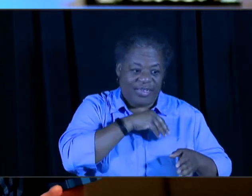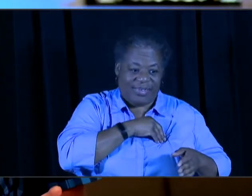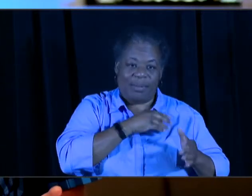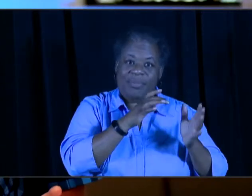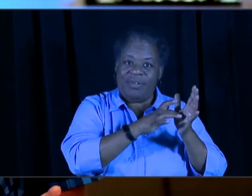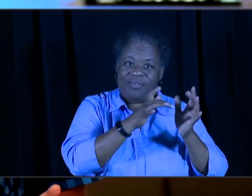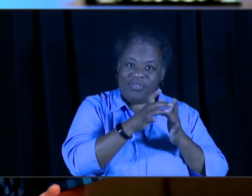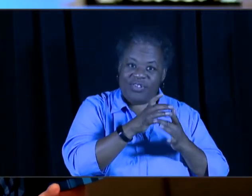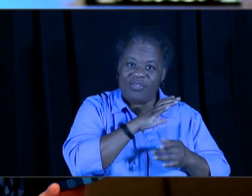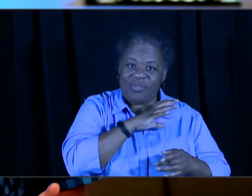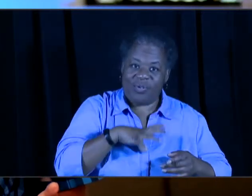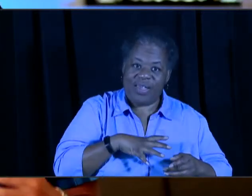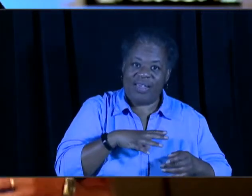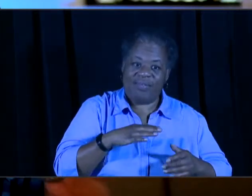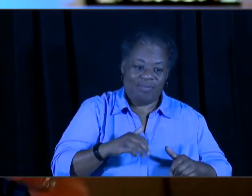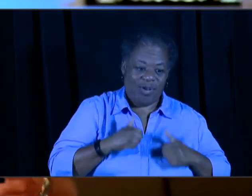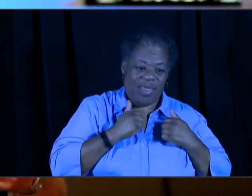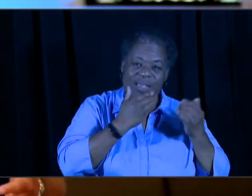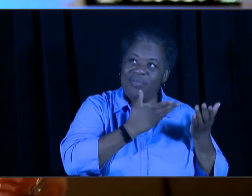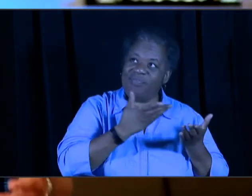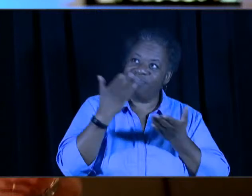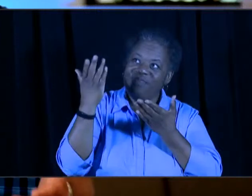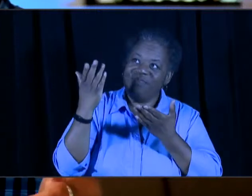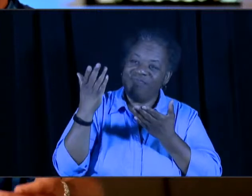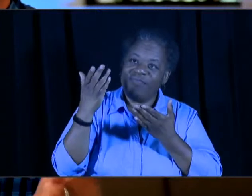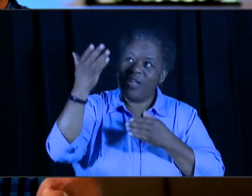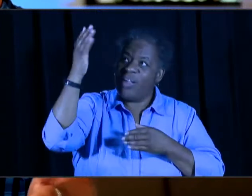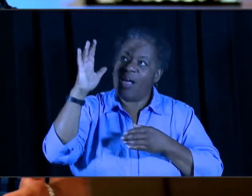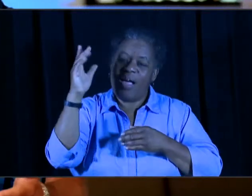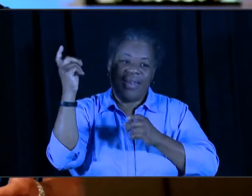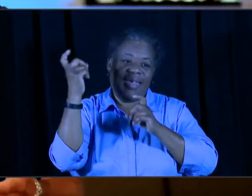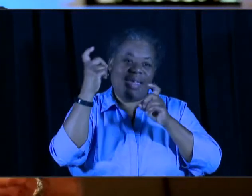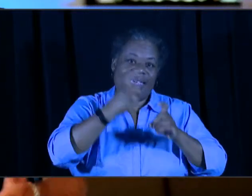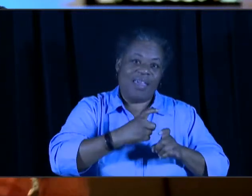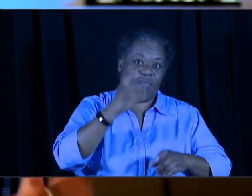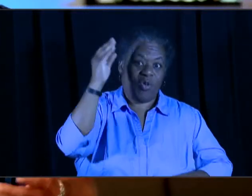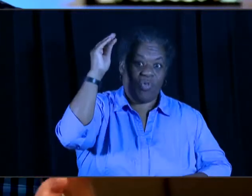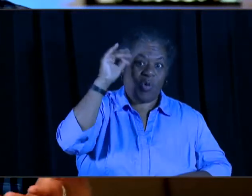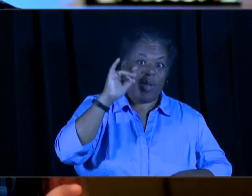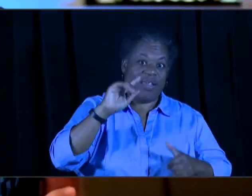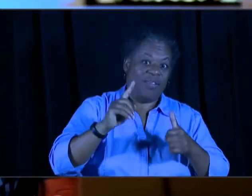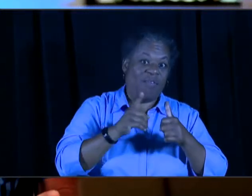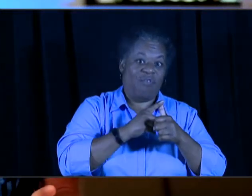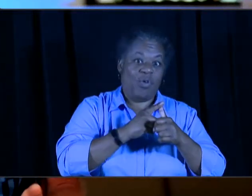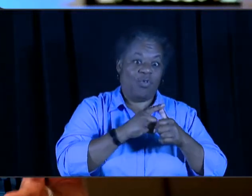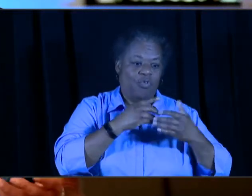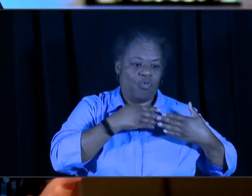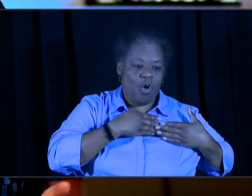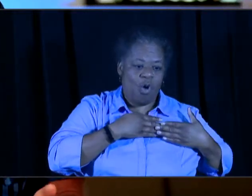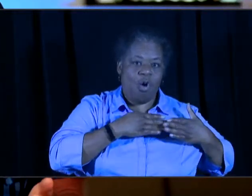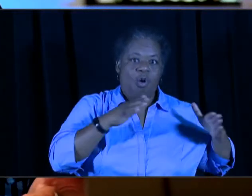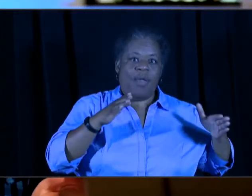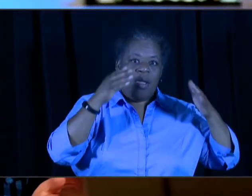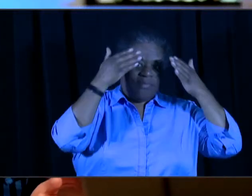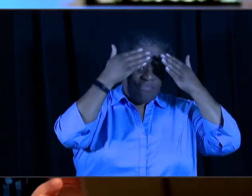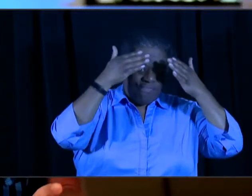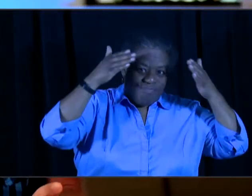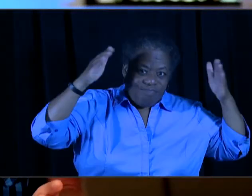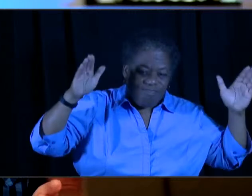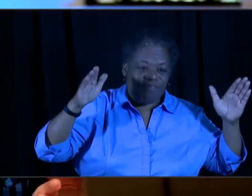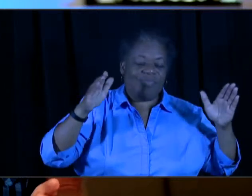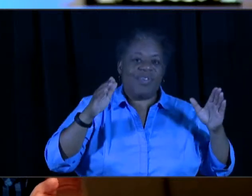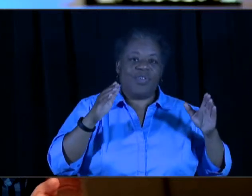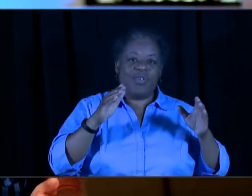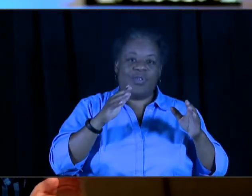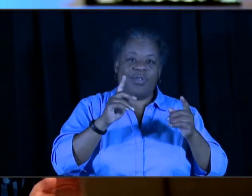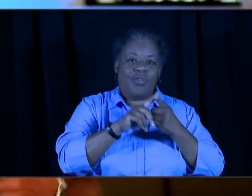Christ. She says that God gave her the grace first to open up to her mother about her pain and her